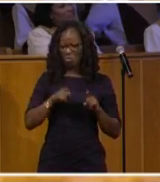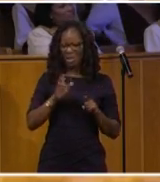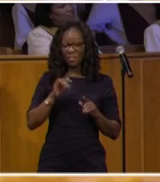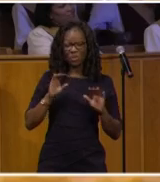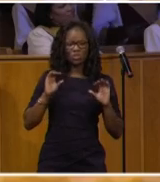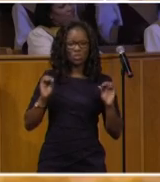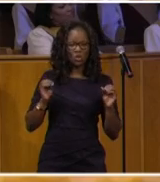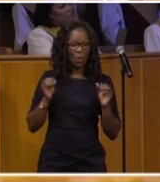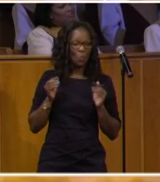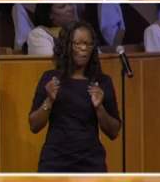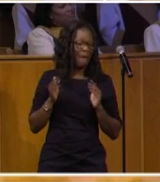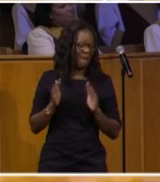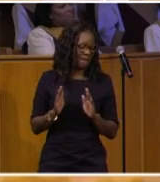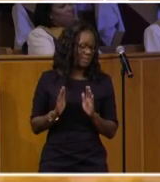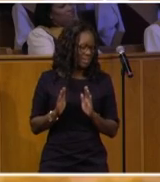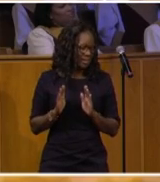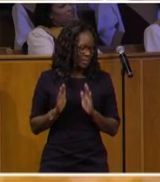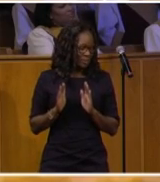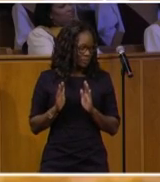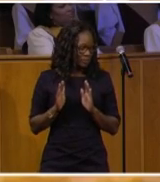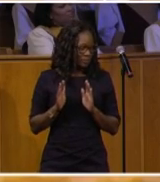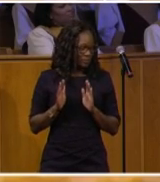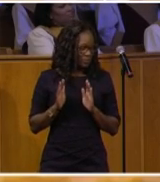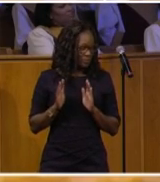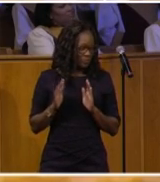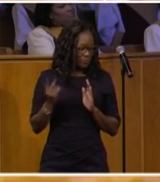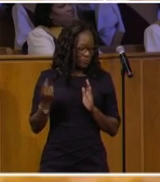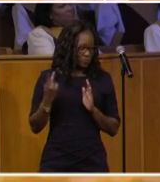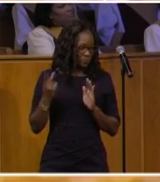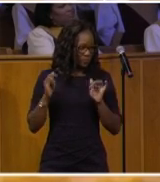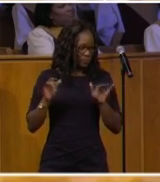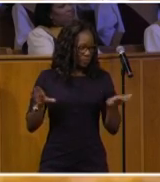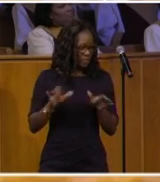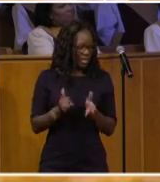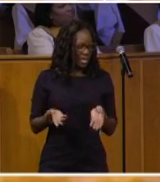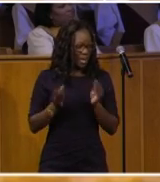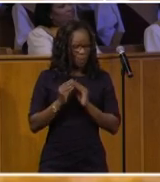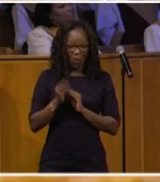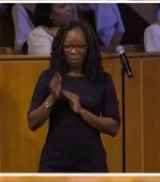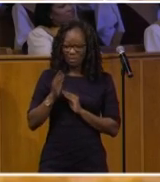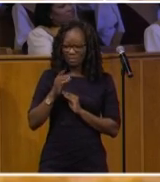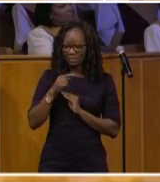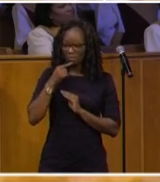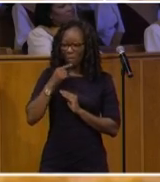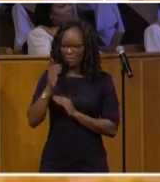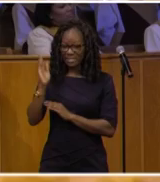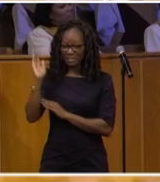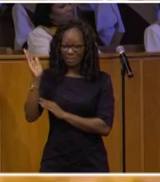no way that we can do any more public speaking.